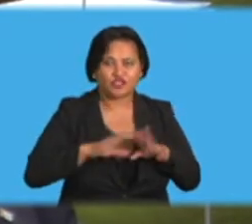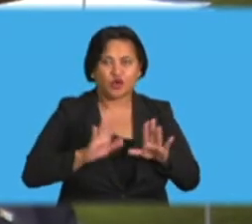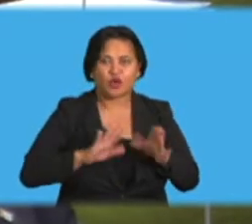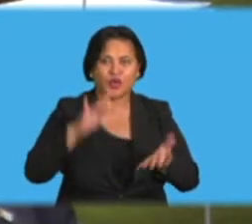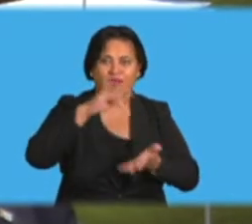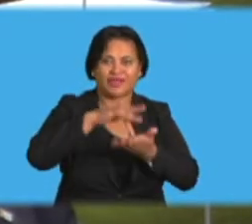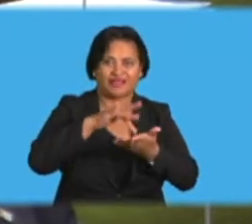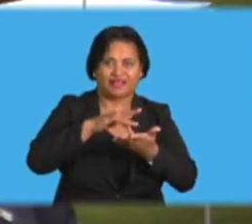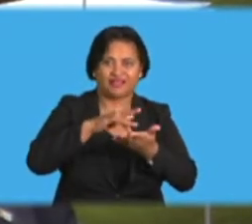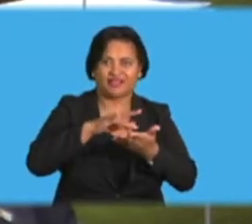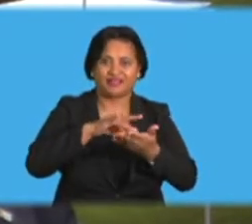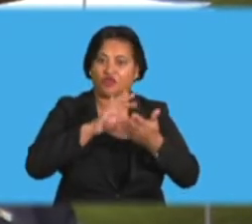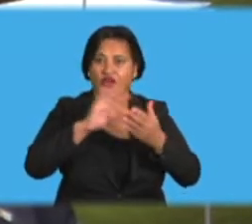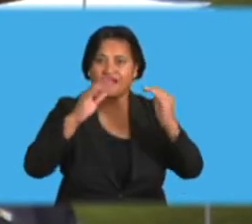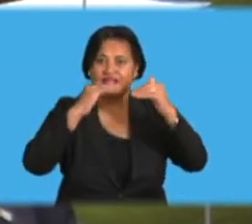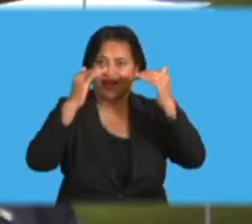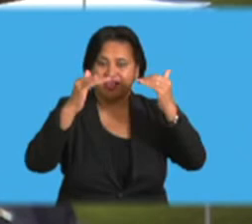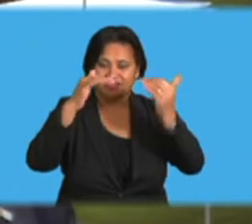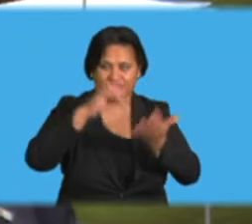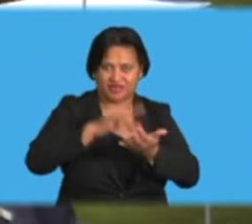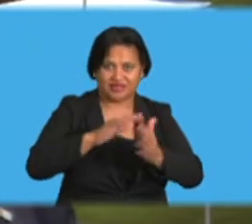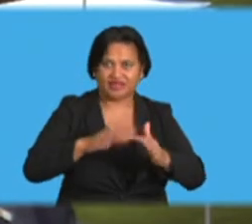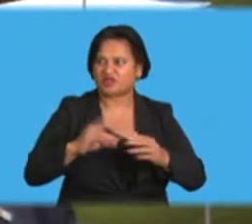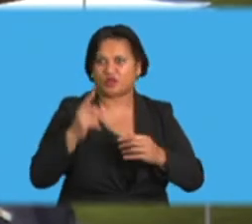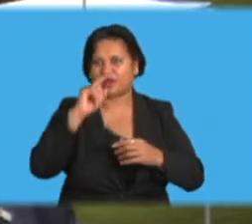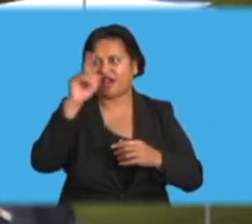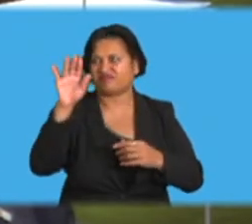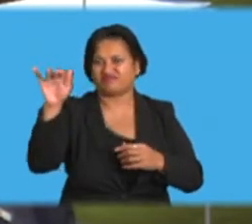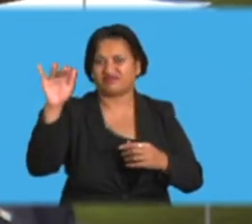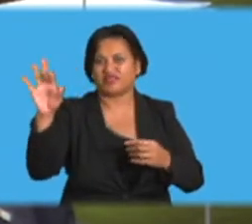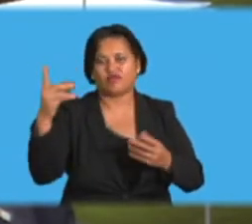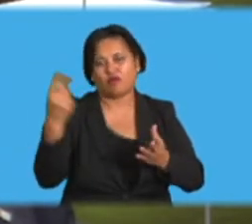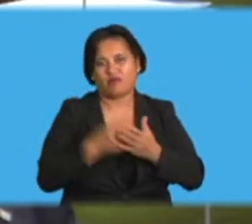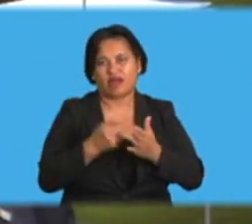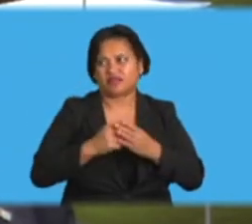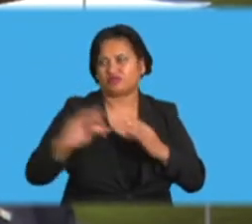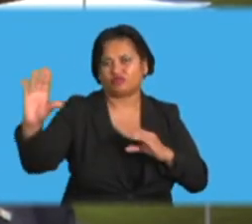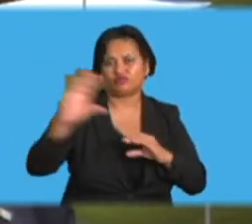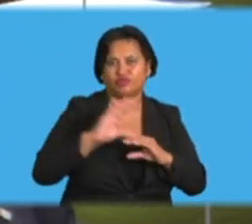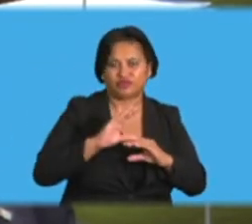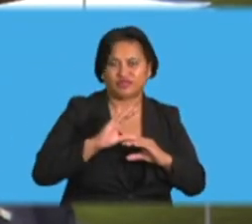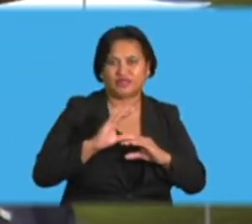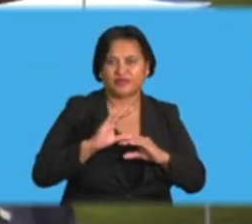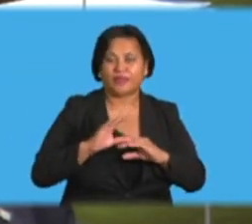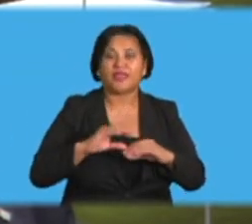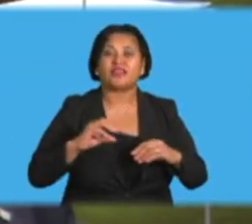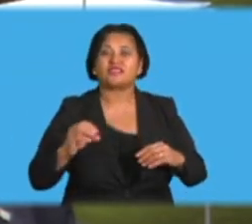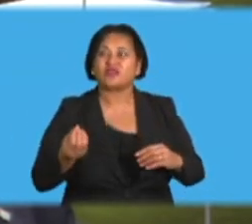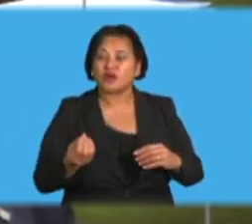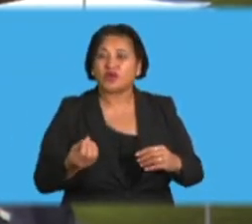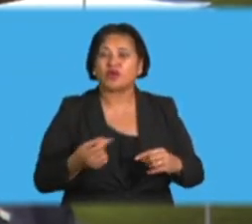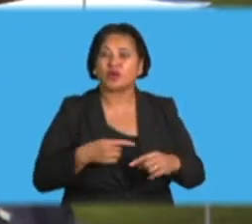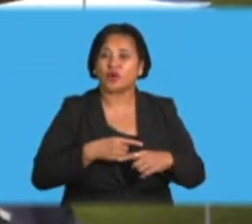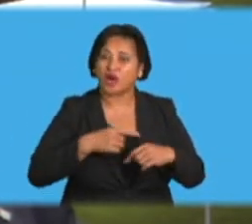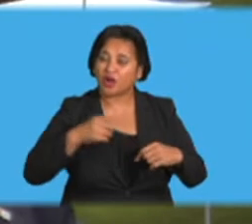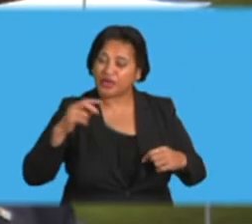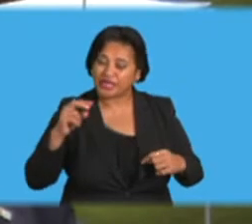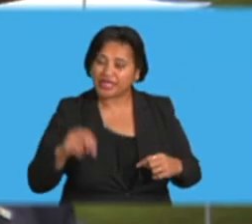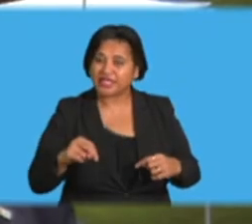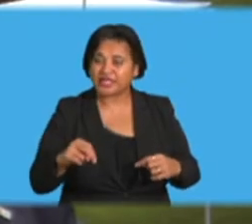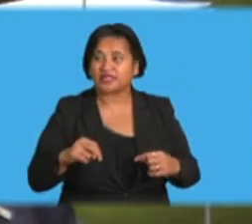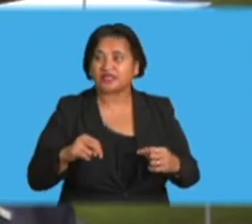that even though we do not want the concessional funding, which we know that we're not entitled to, but what we are saying we should be entitled to